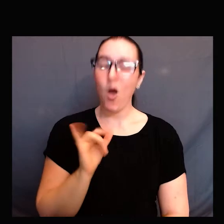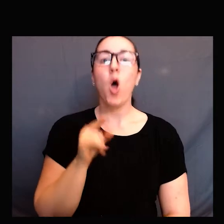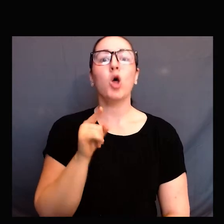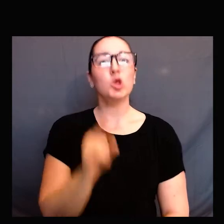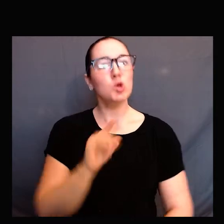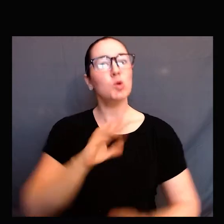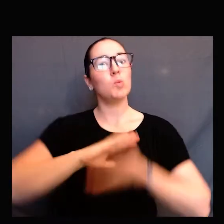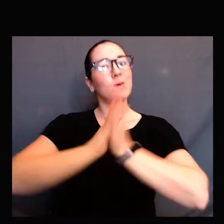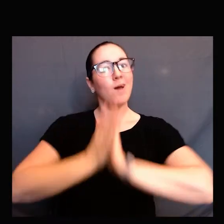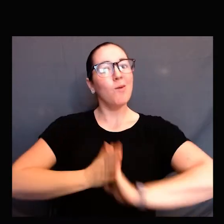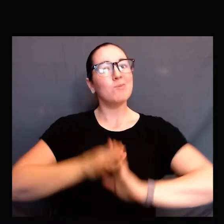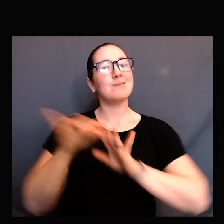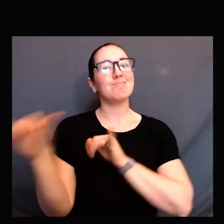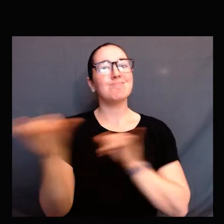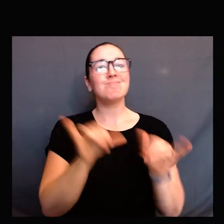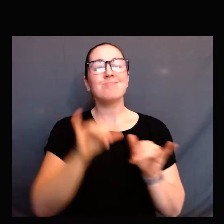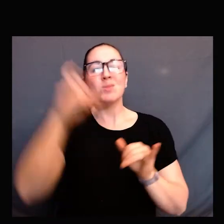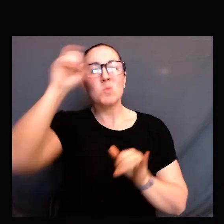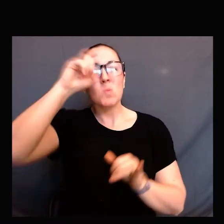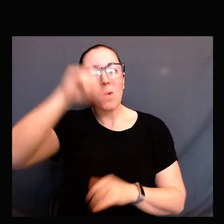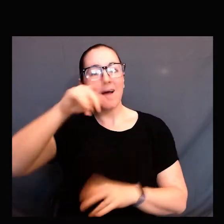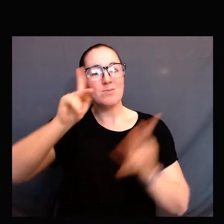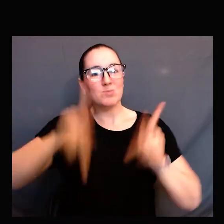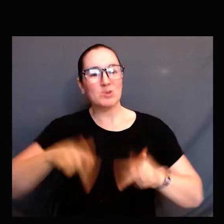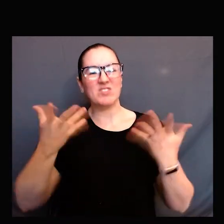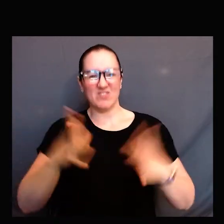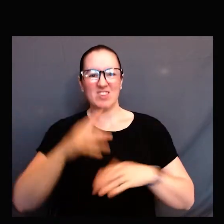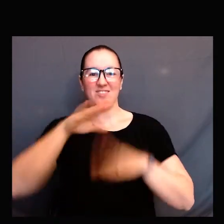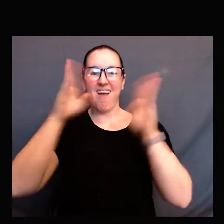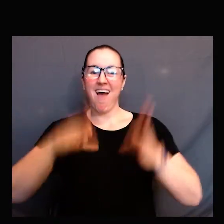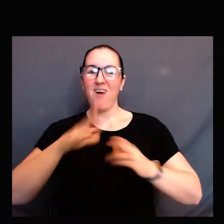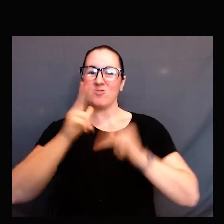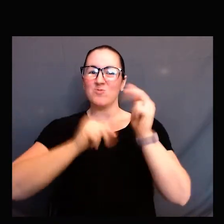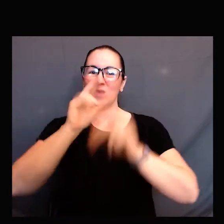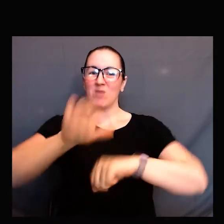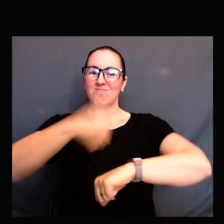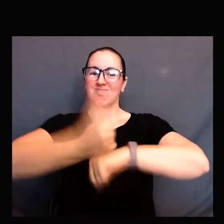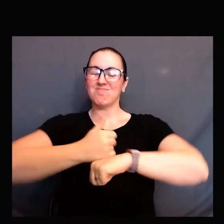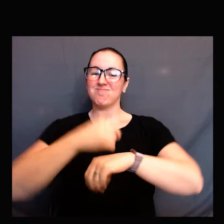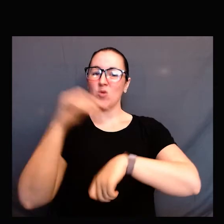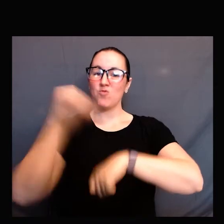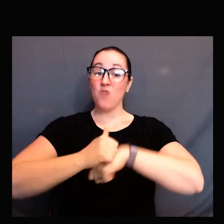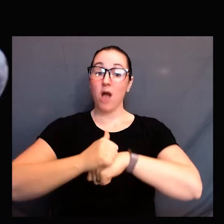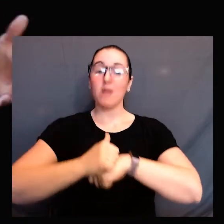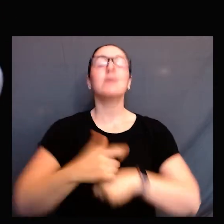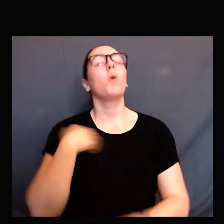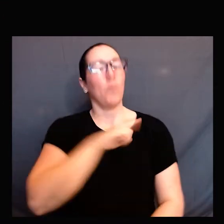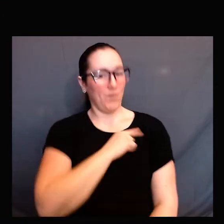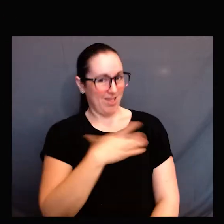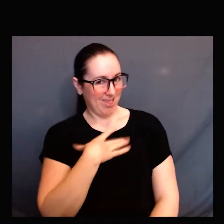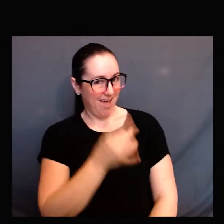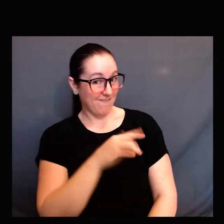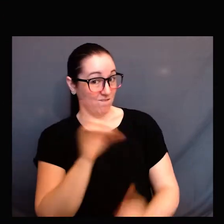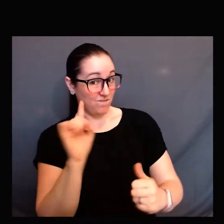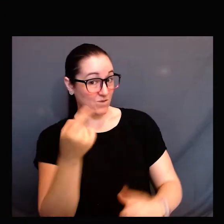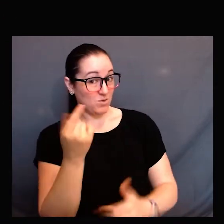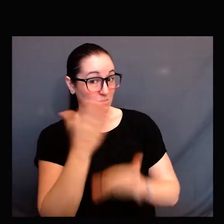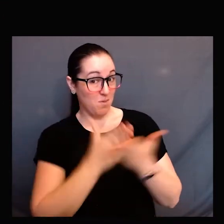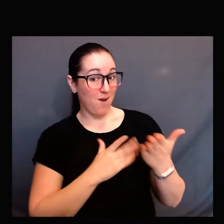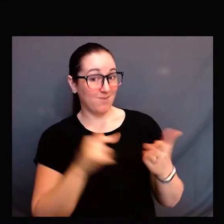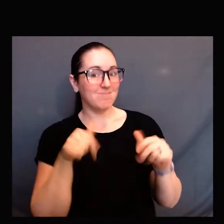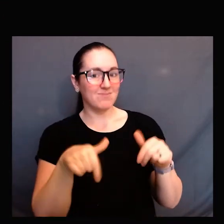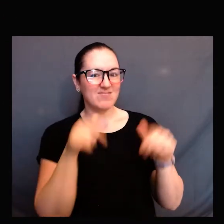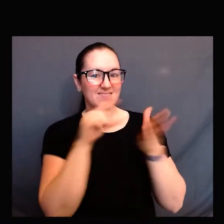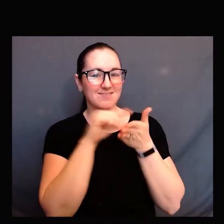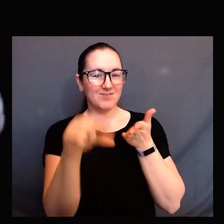all of a sudden becoming like a wise person who built their house on a rock. Now, we like the first part of this